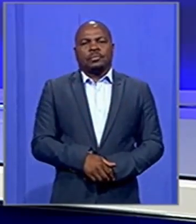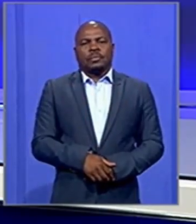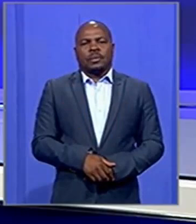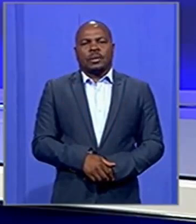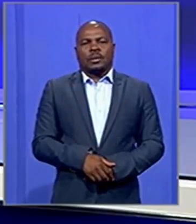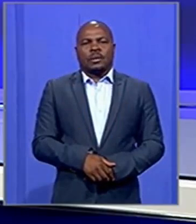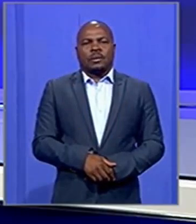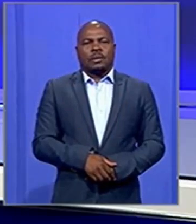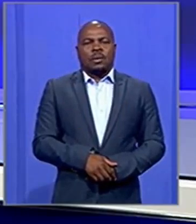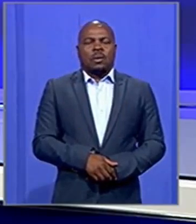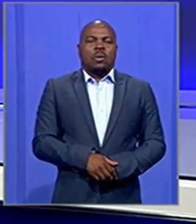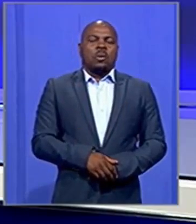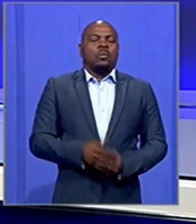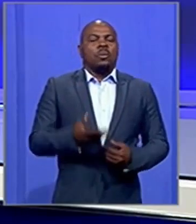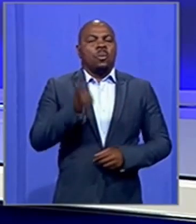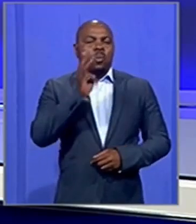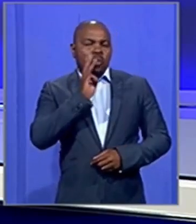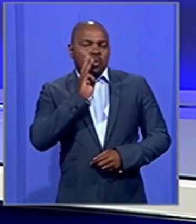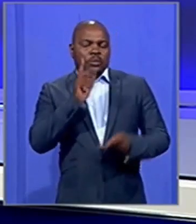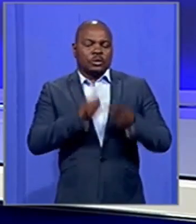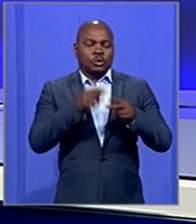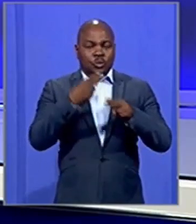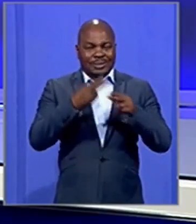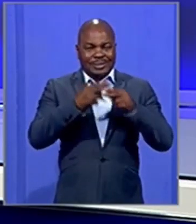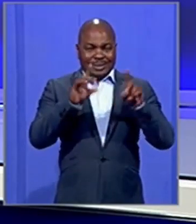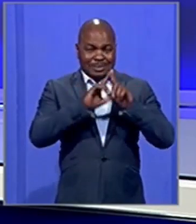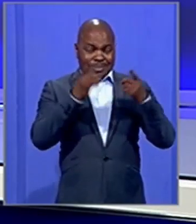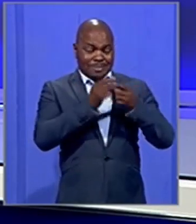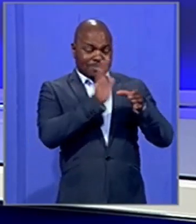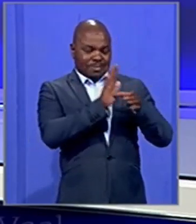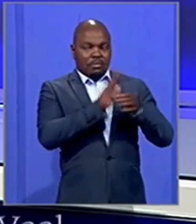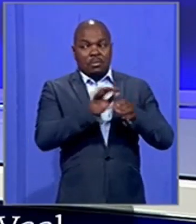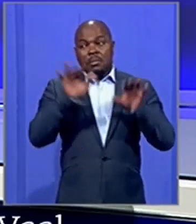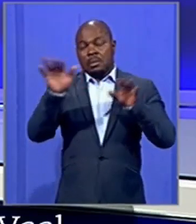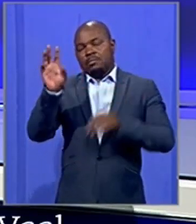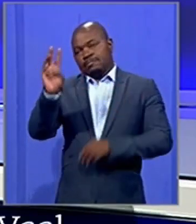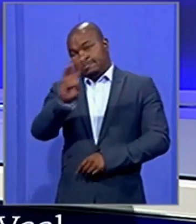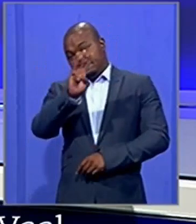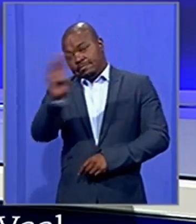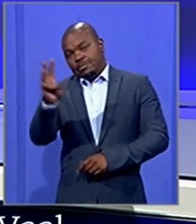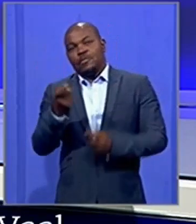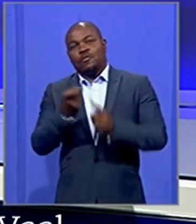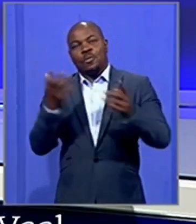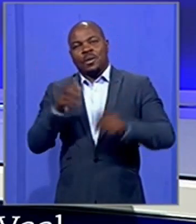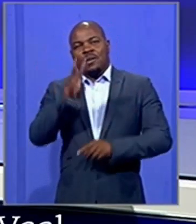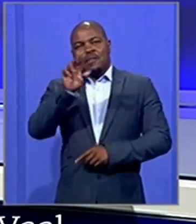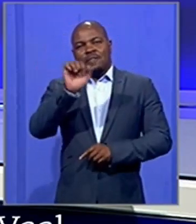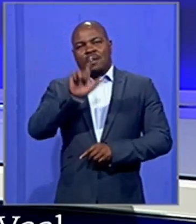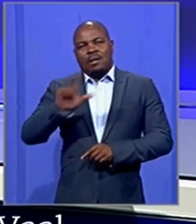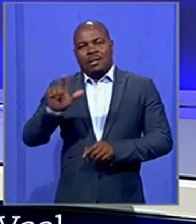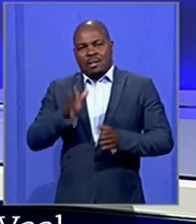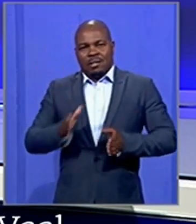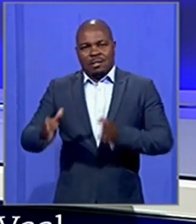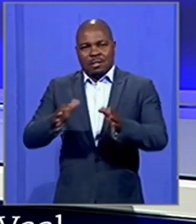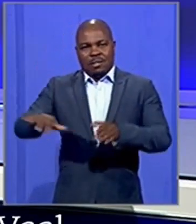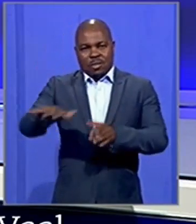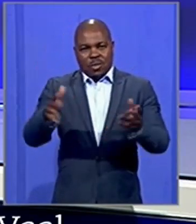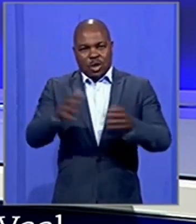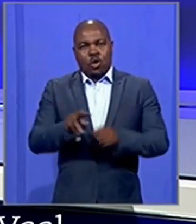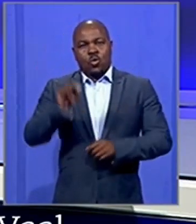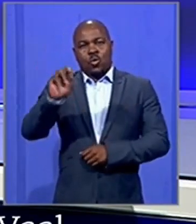Kgoro ya metse le kelela tšhila e tšwela pele go lemoša badudi go dikologa noka ya Vaal ka Berkeley West ka Northern